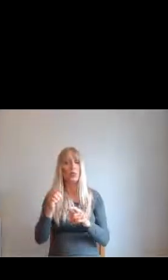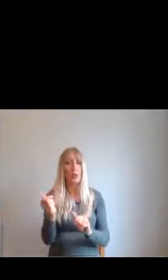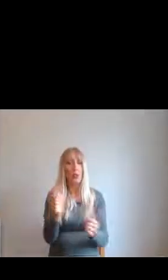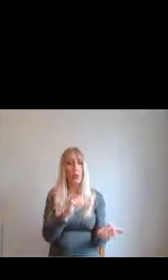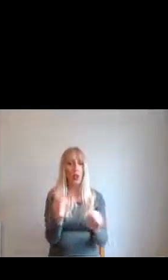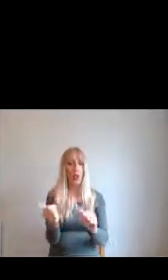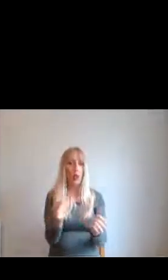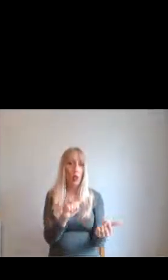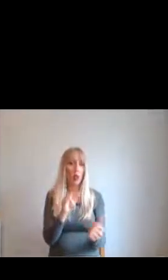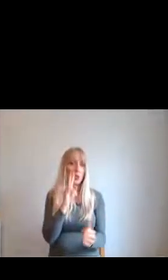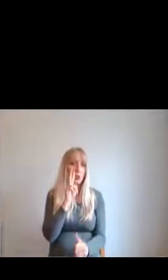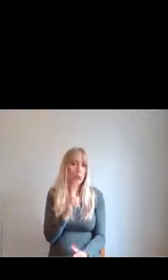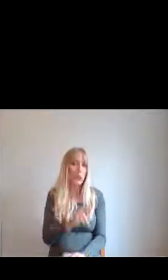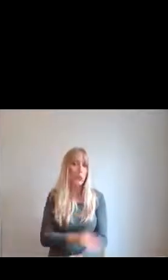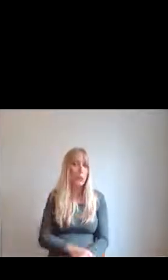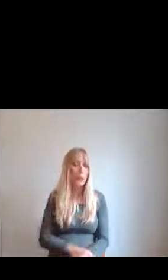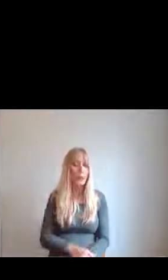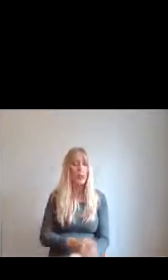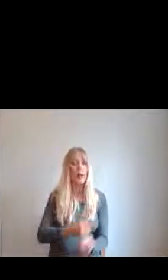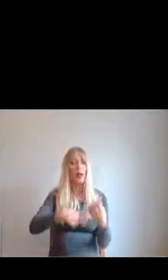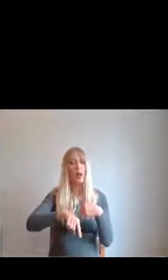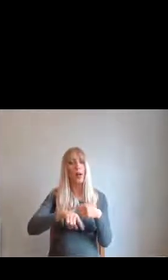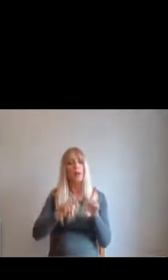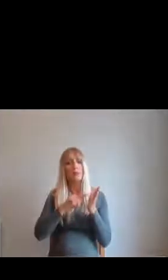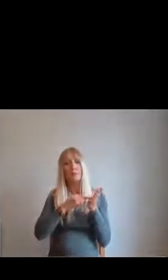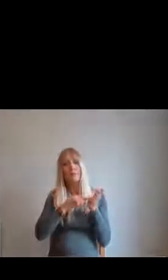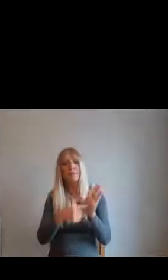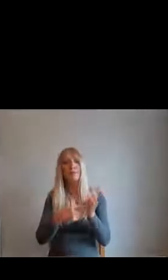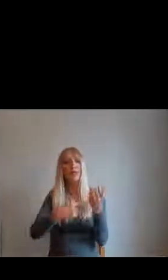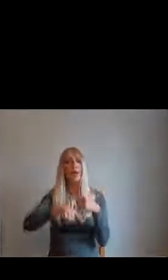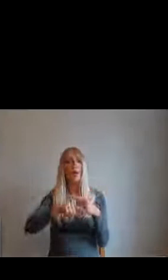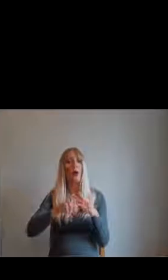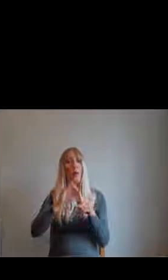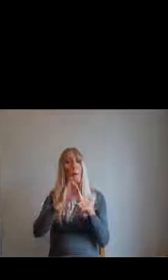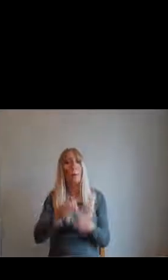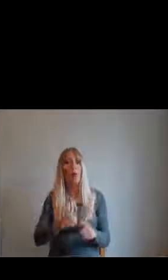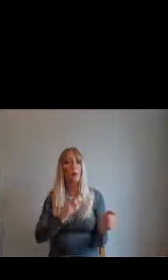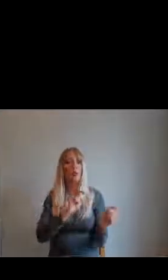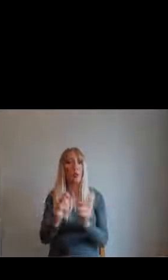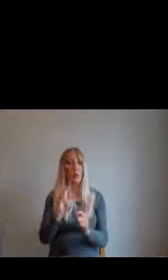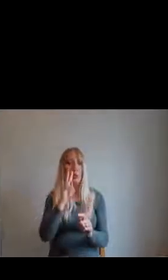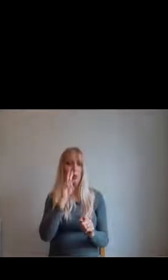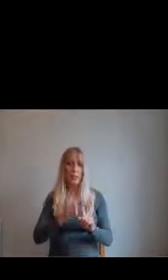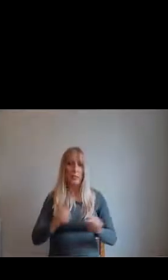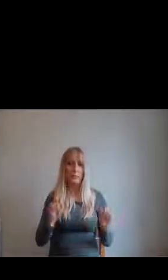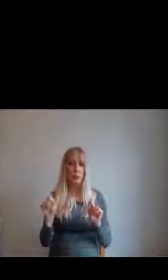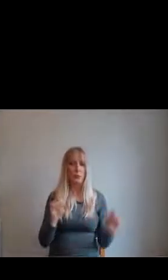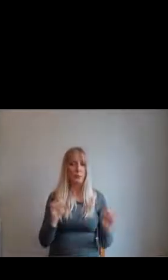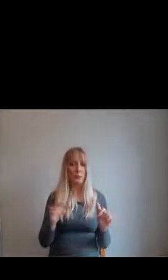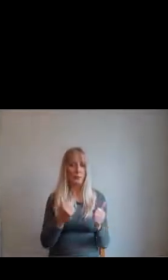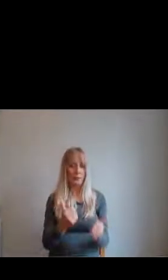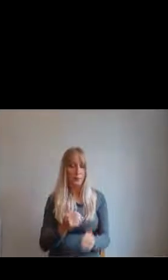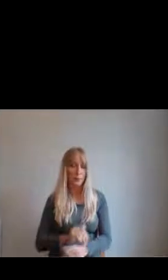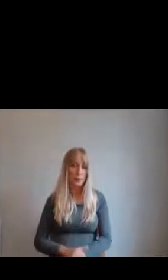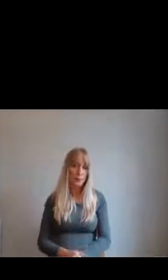showing our proposals for the design refinement consultation so you can see the difference.